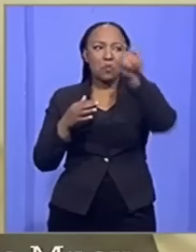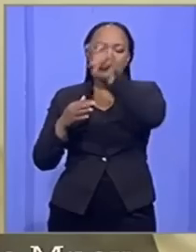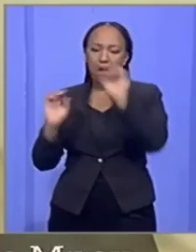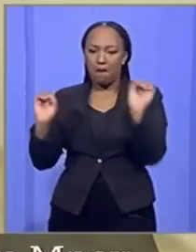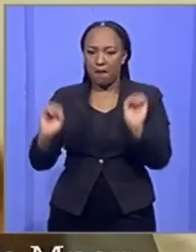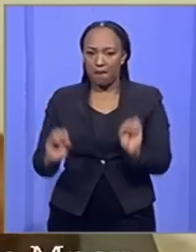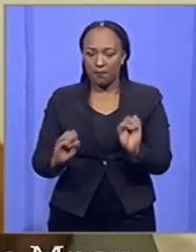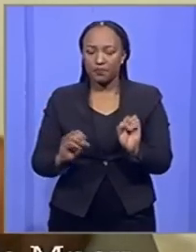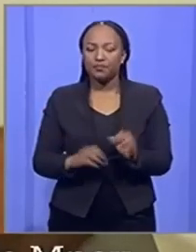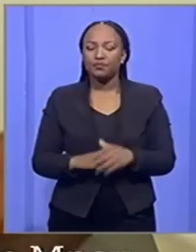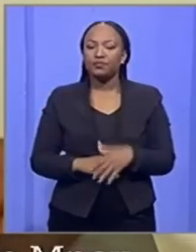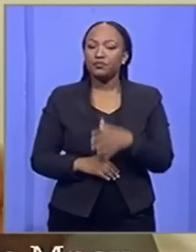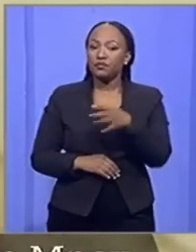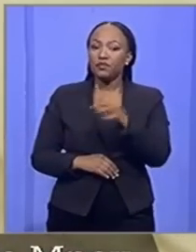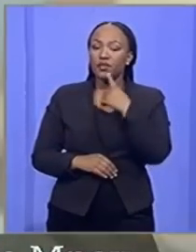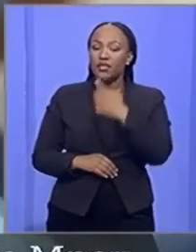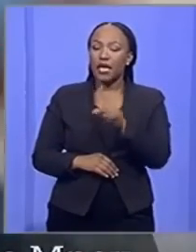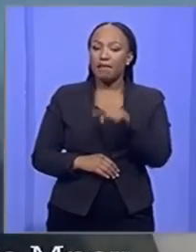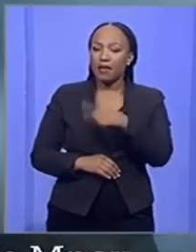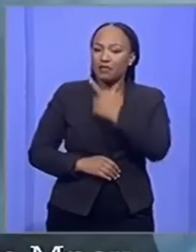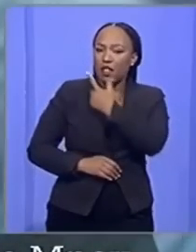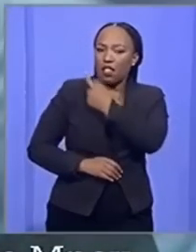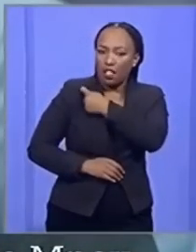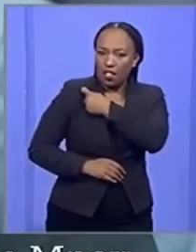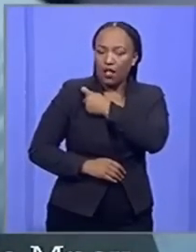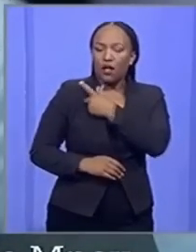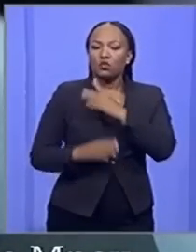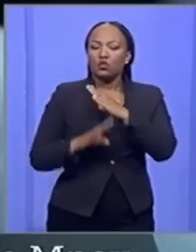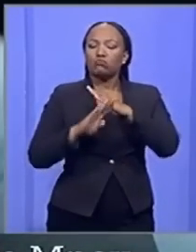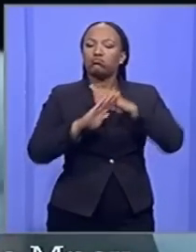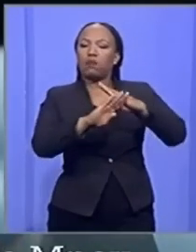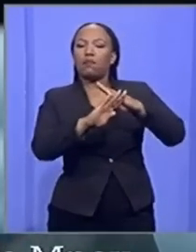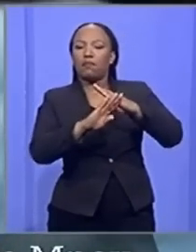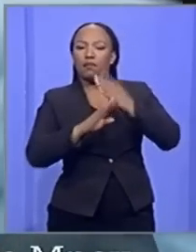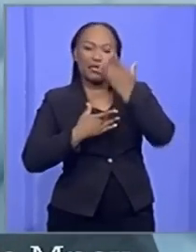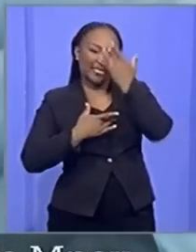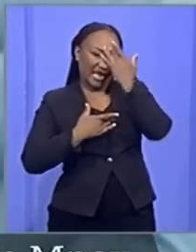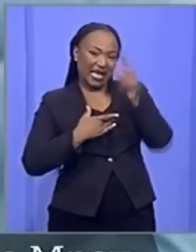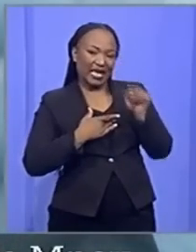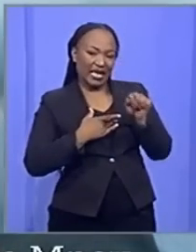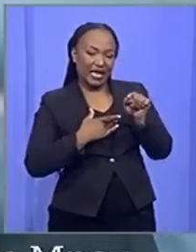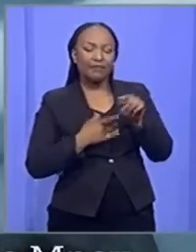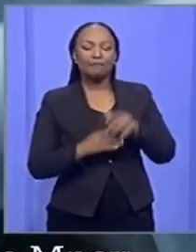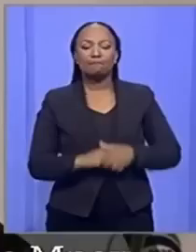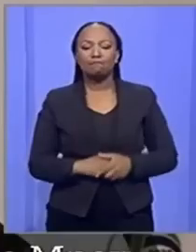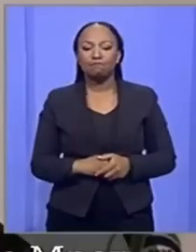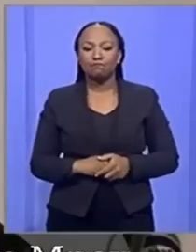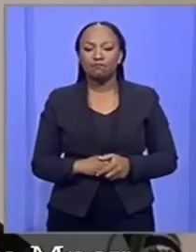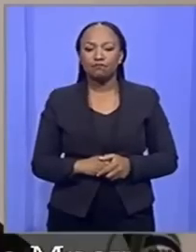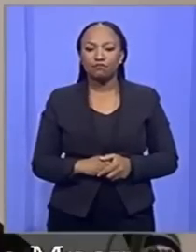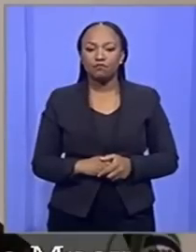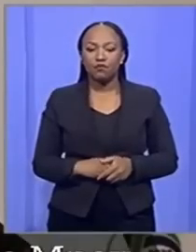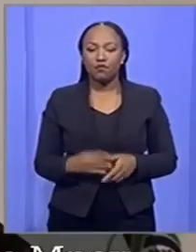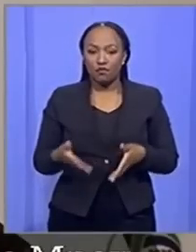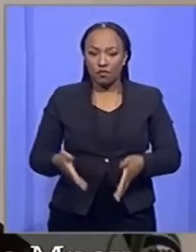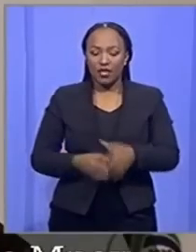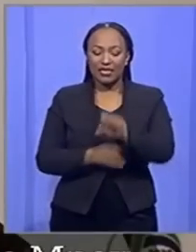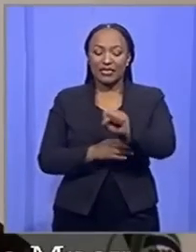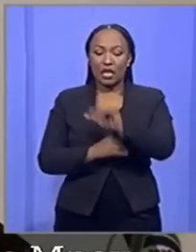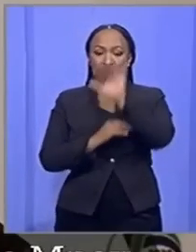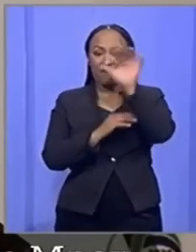šomišwe sehlare bjalo ka kalafo e kaone ya bolwetši bjo. At the current moment in South Africa we